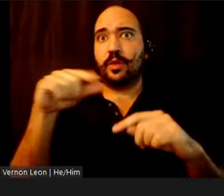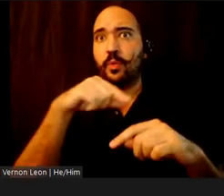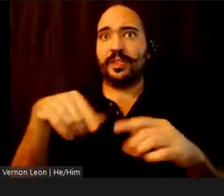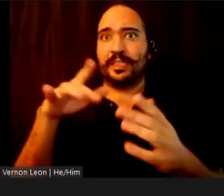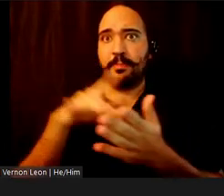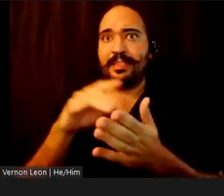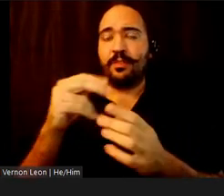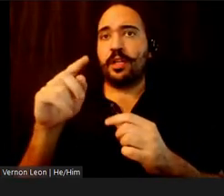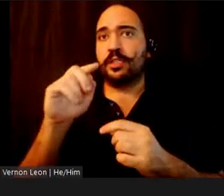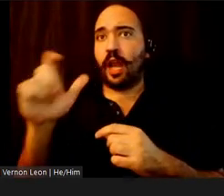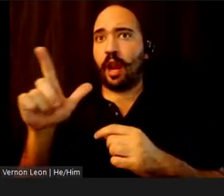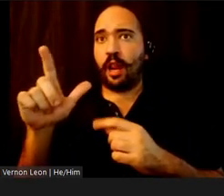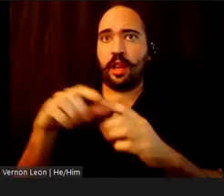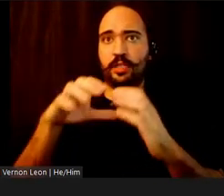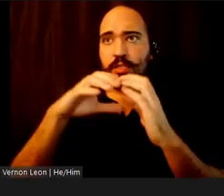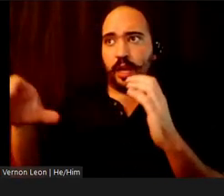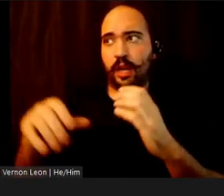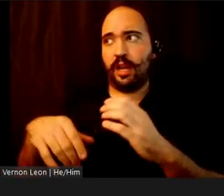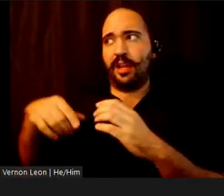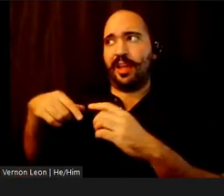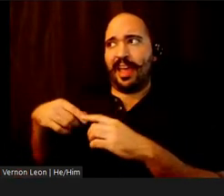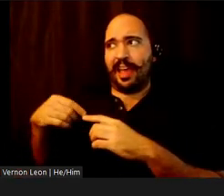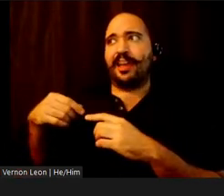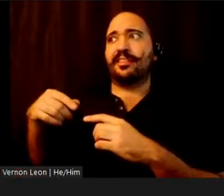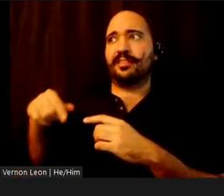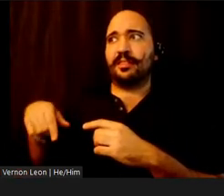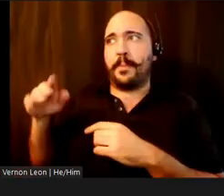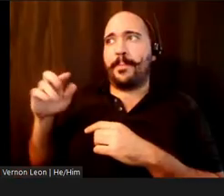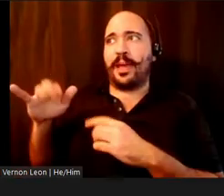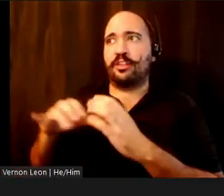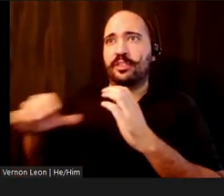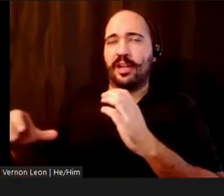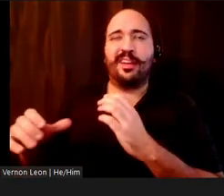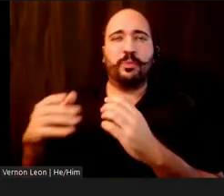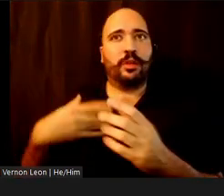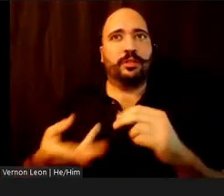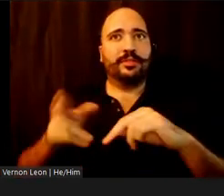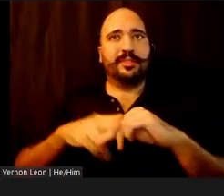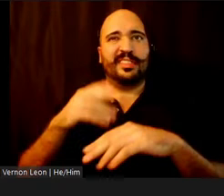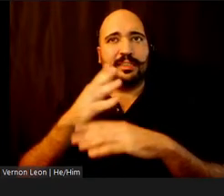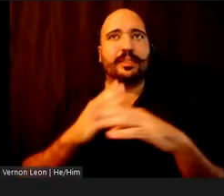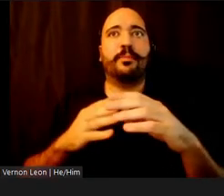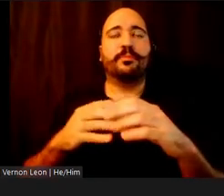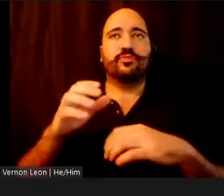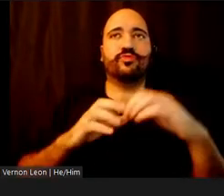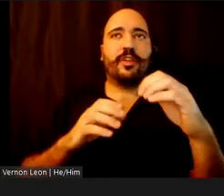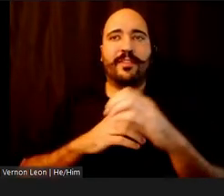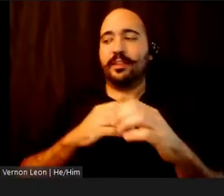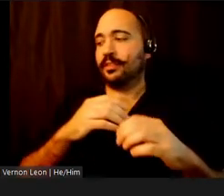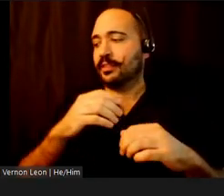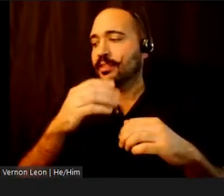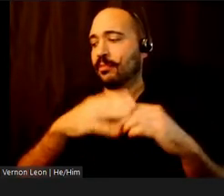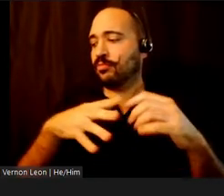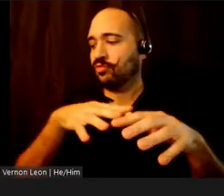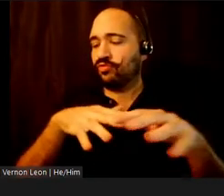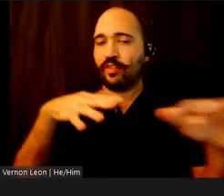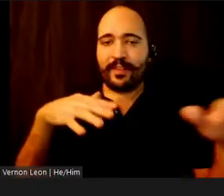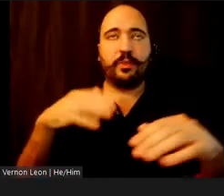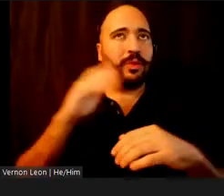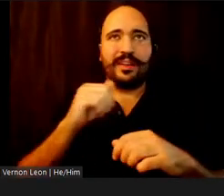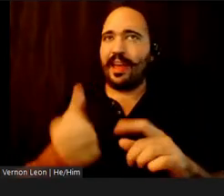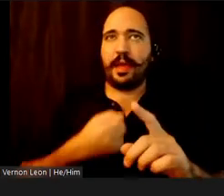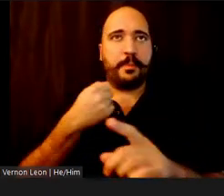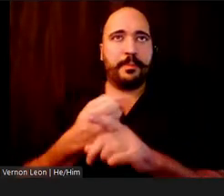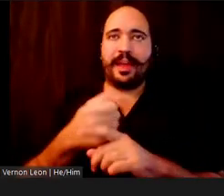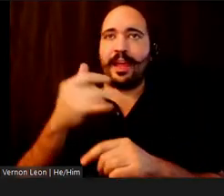nominal increase in traffic. Preliminary analysis suggests this change in traffic would not occur on local roadways and would not adversely impact air quality and noise